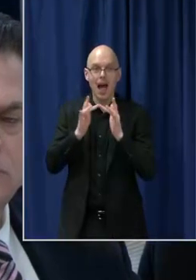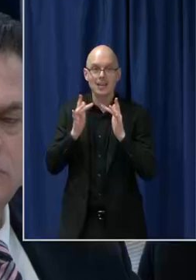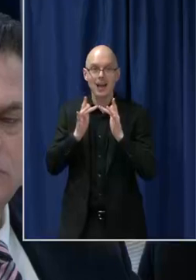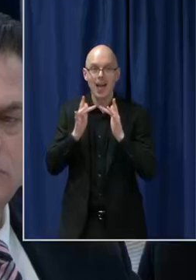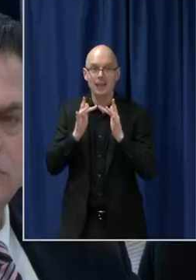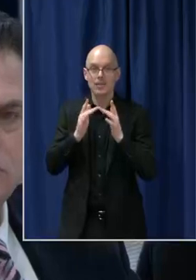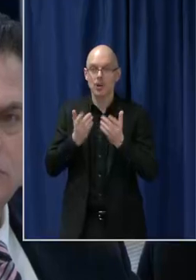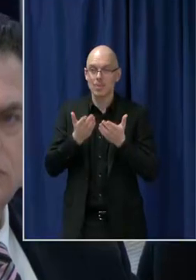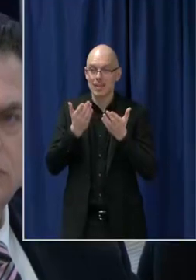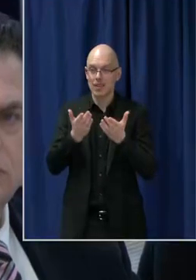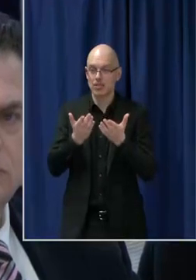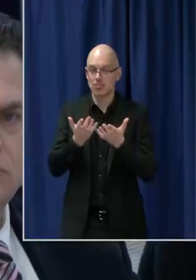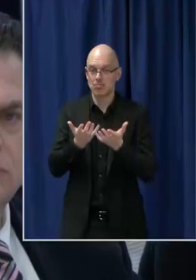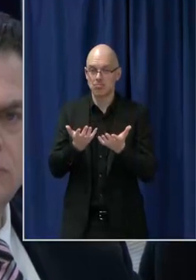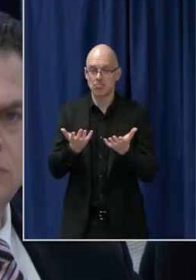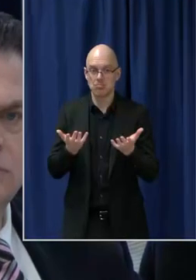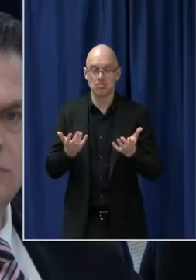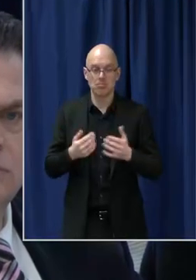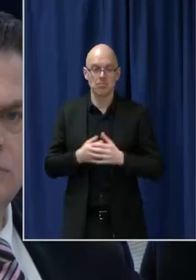recommendation?